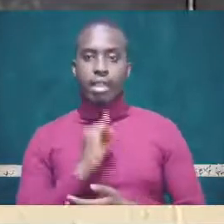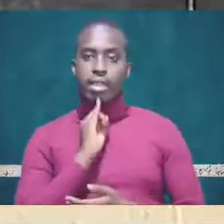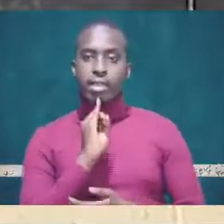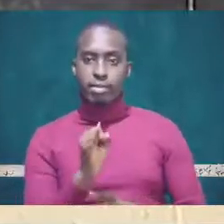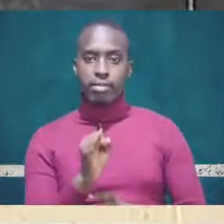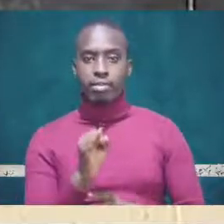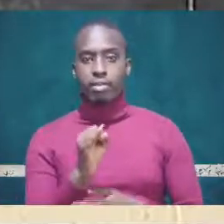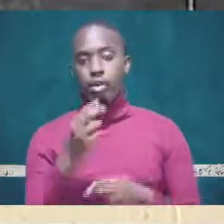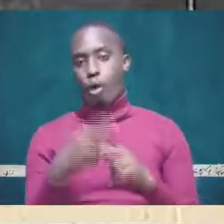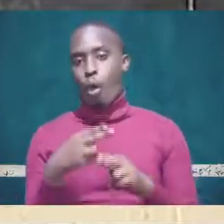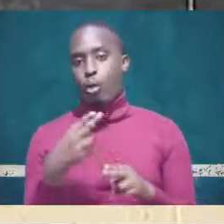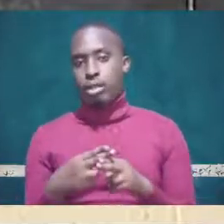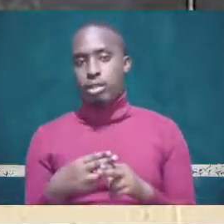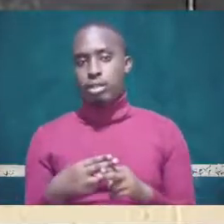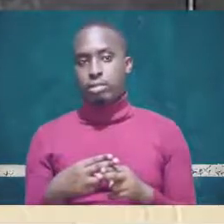is called